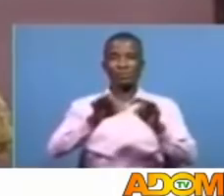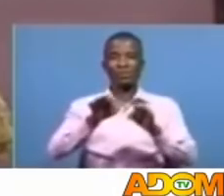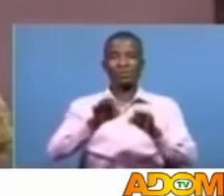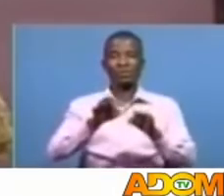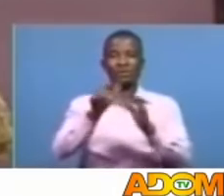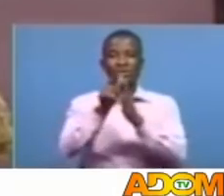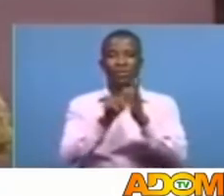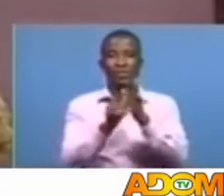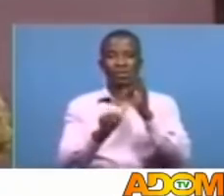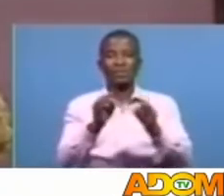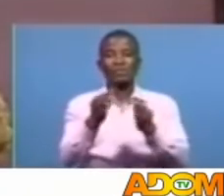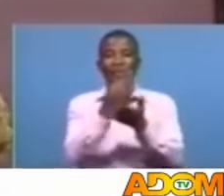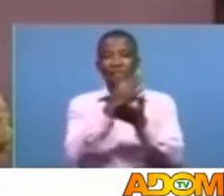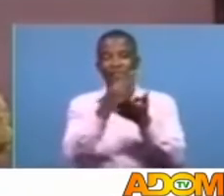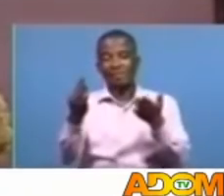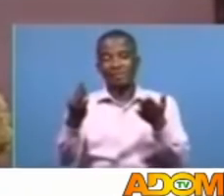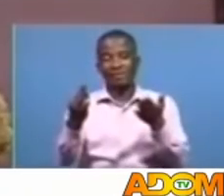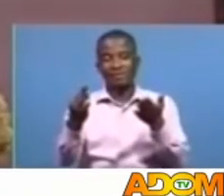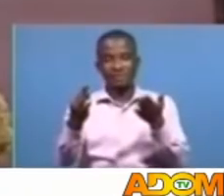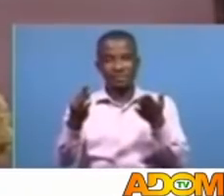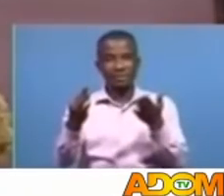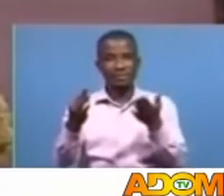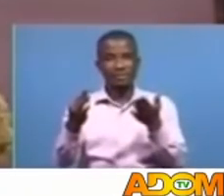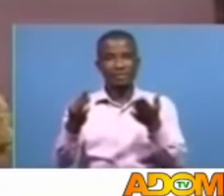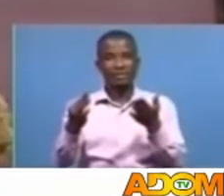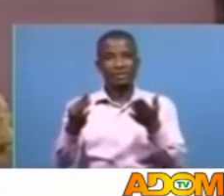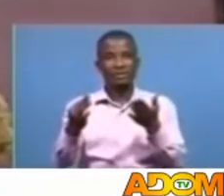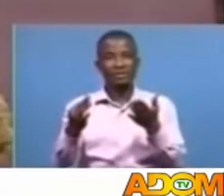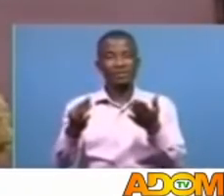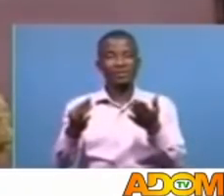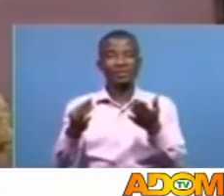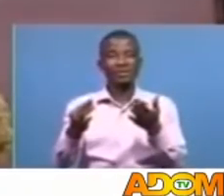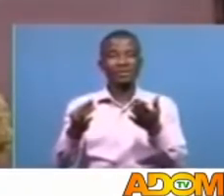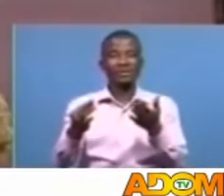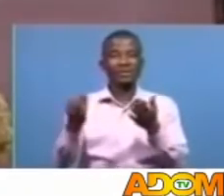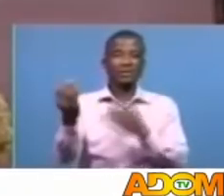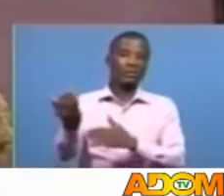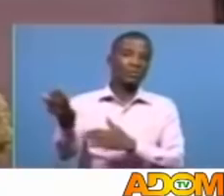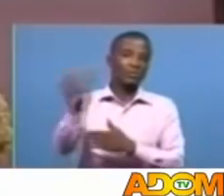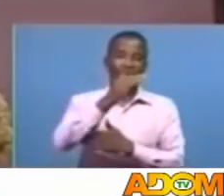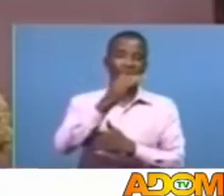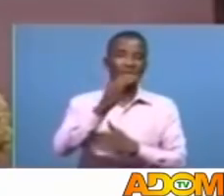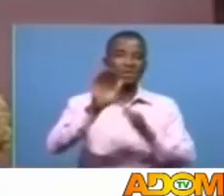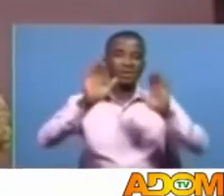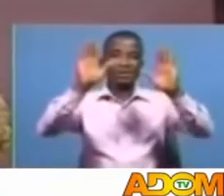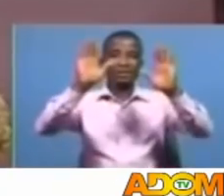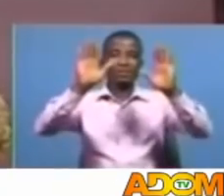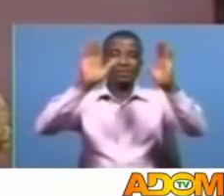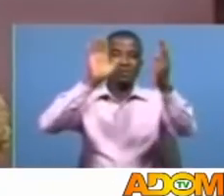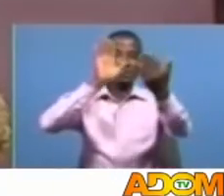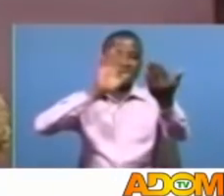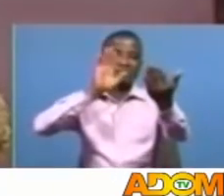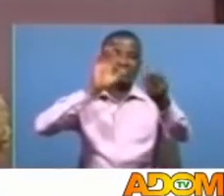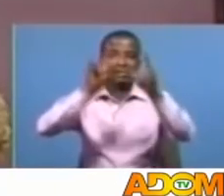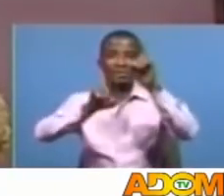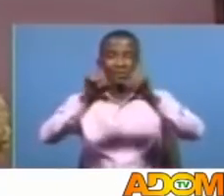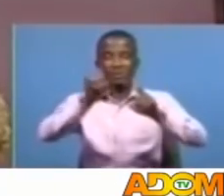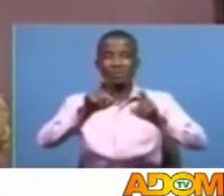if you fail to obtain interrogatories in relation to a